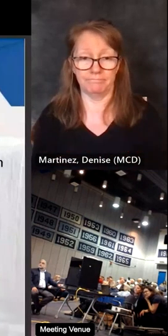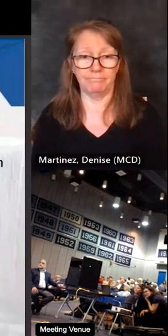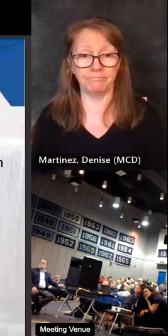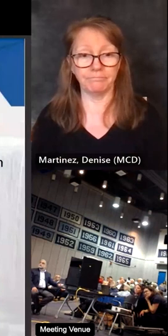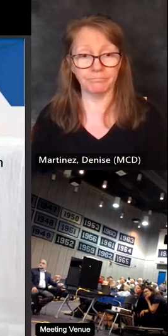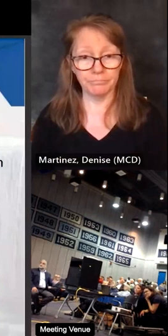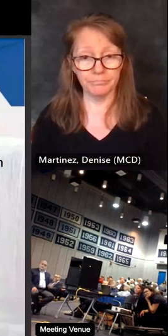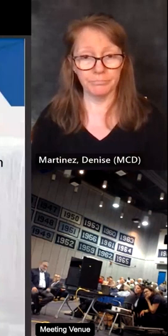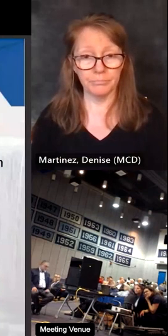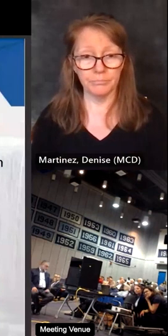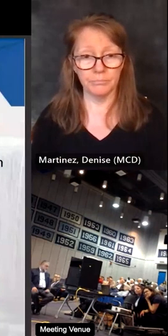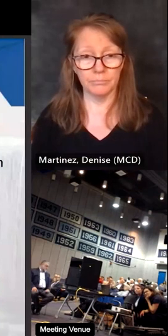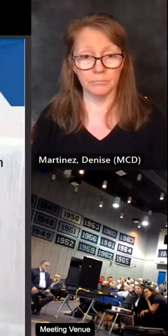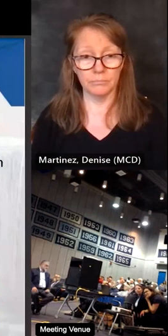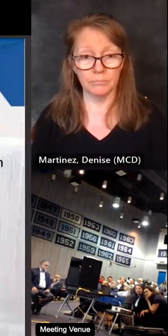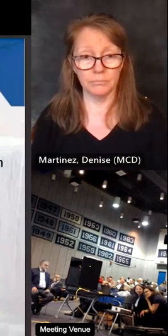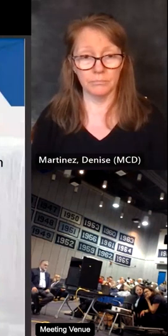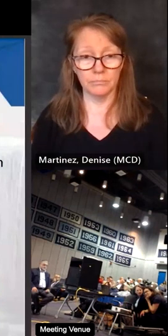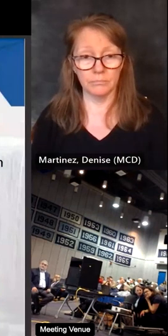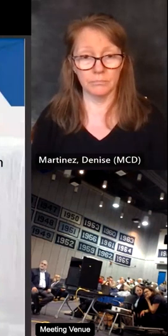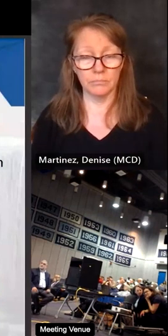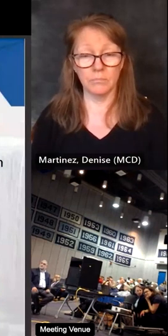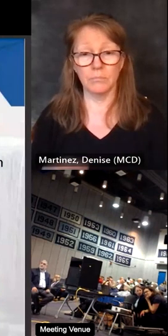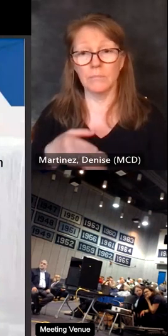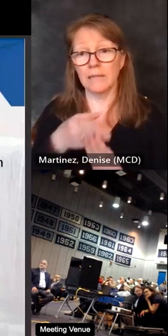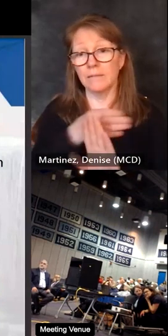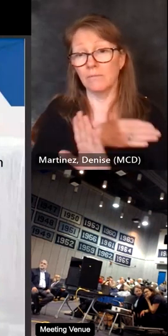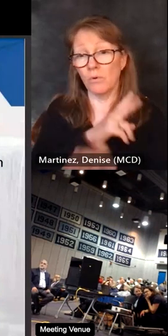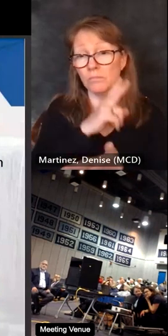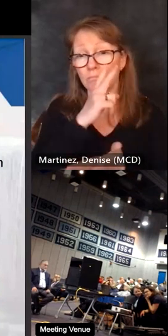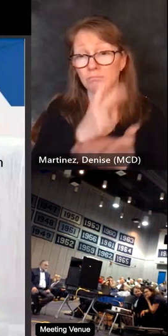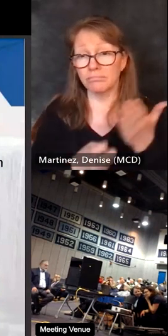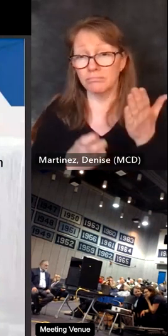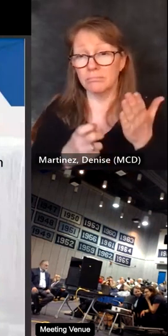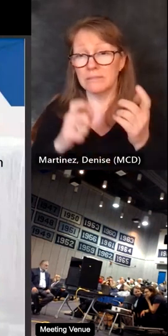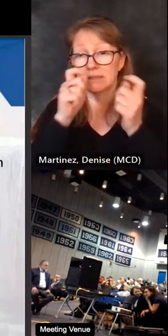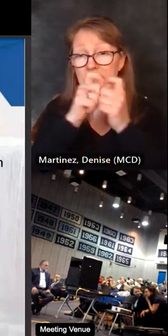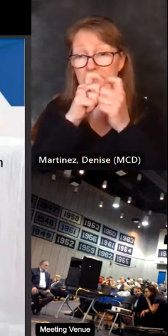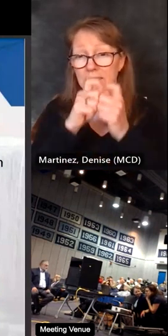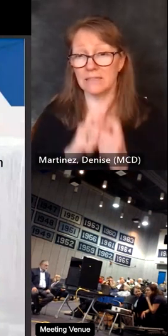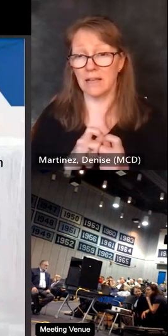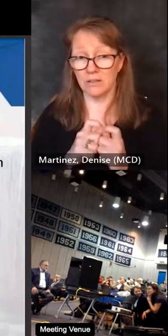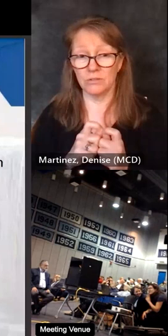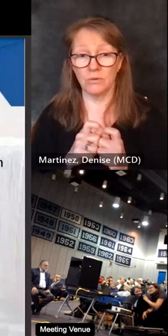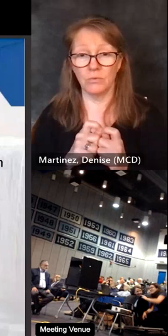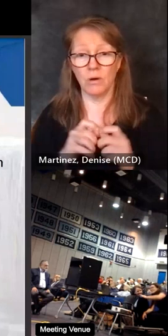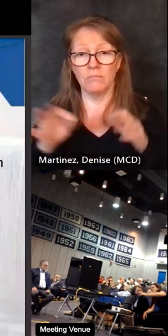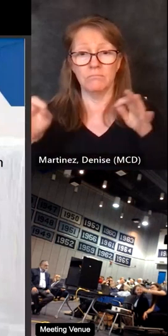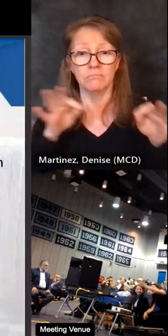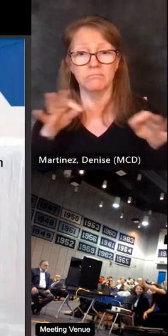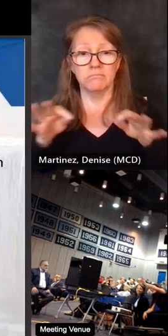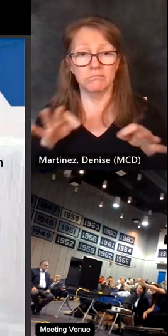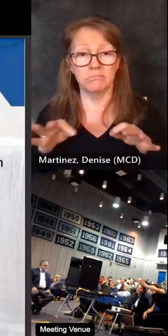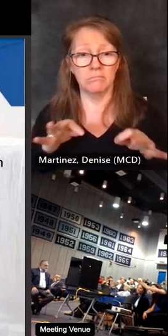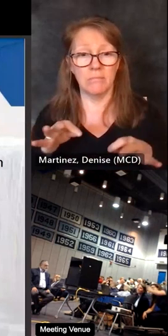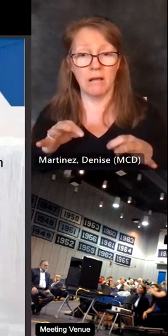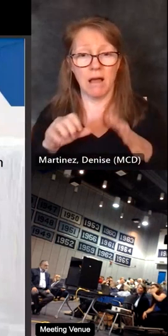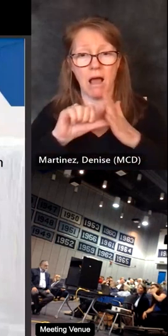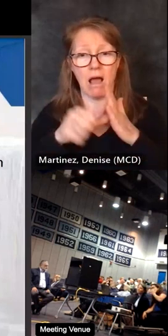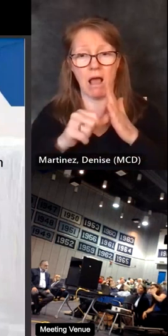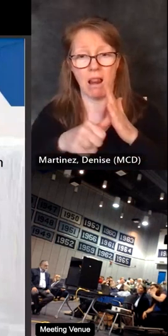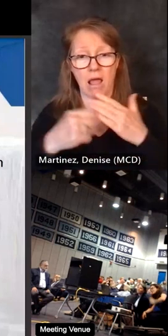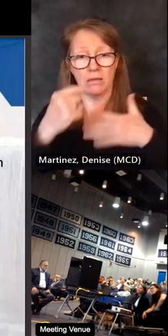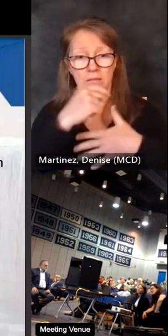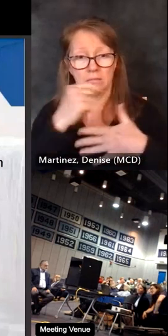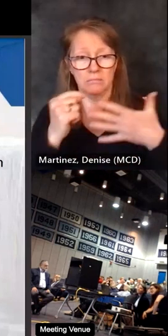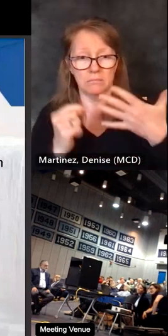So before getting into the details of the project itself, I also wanted to highlight the community engagement approach that we took. So